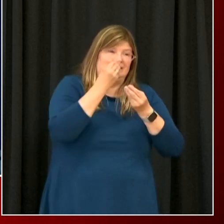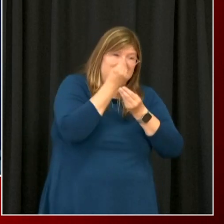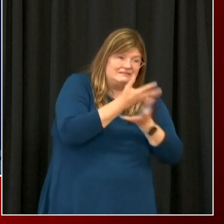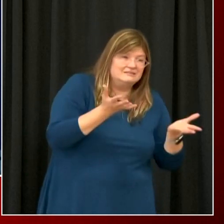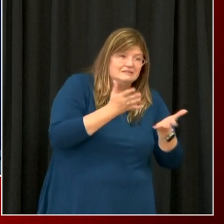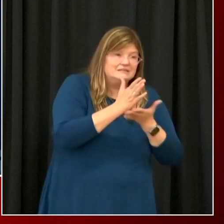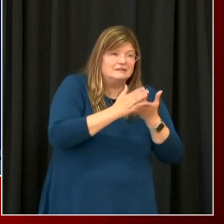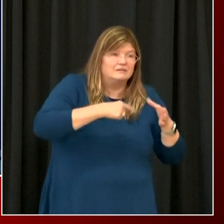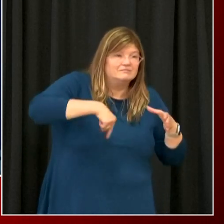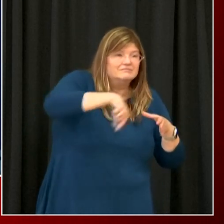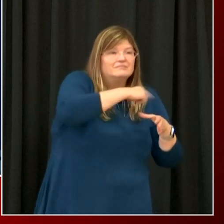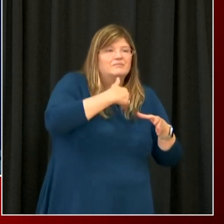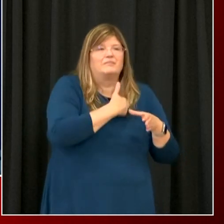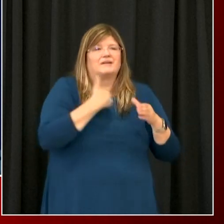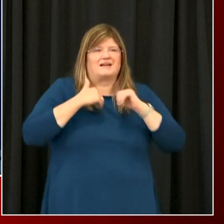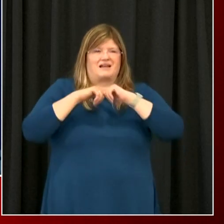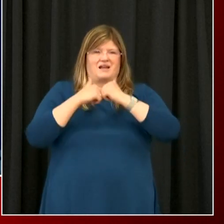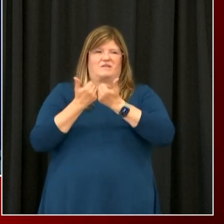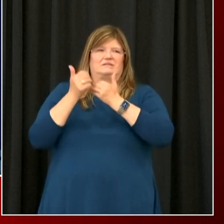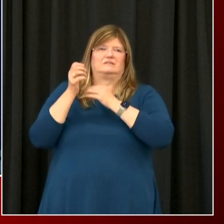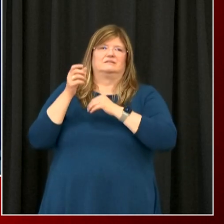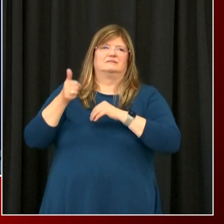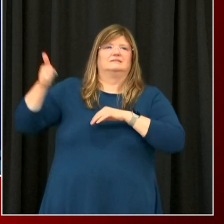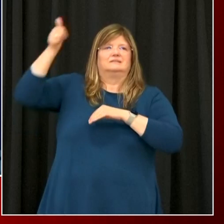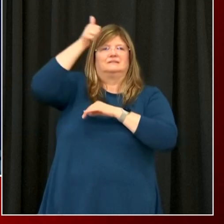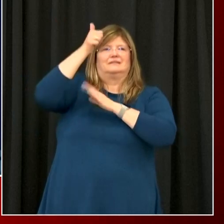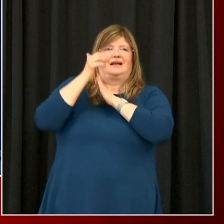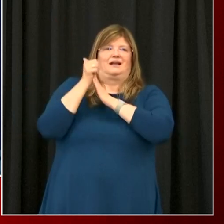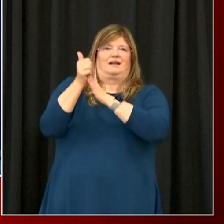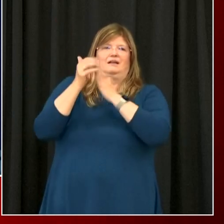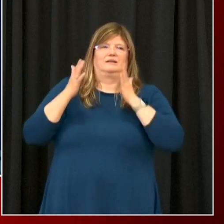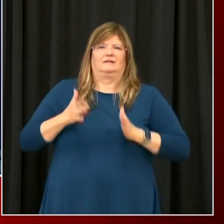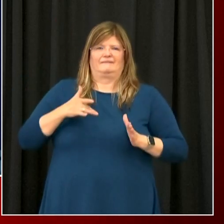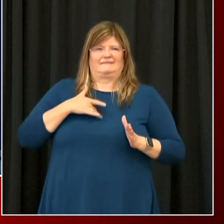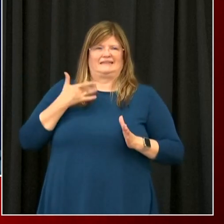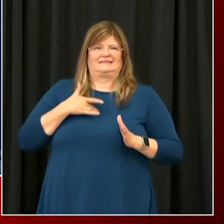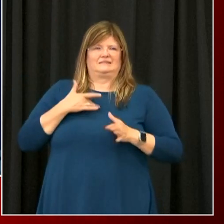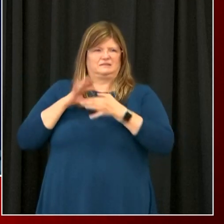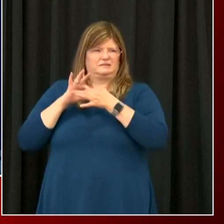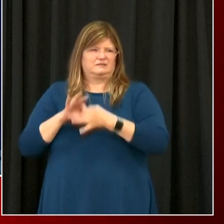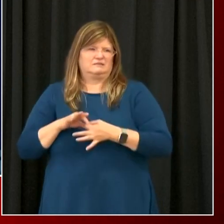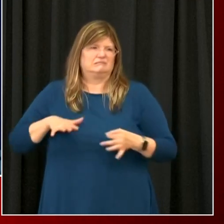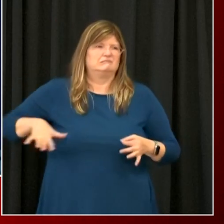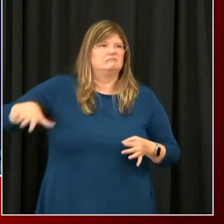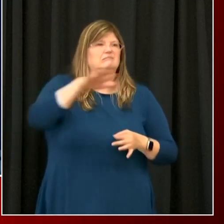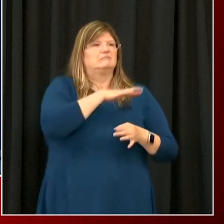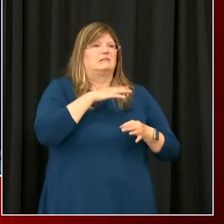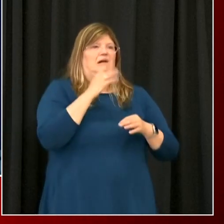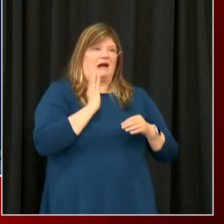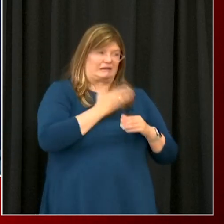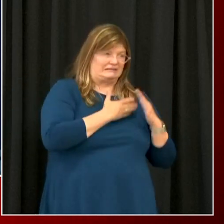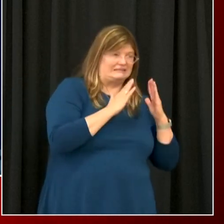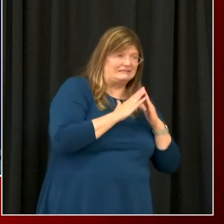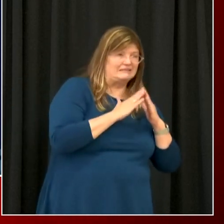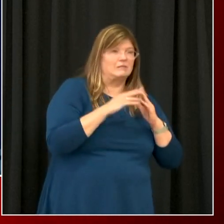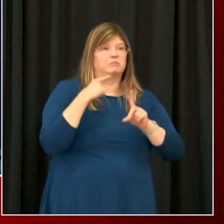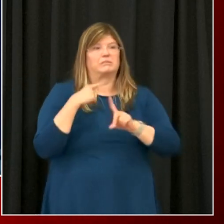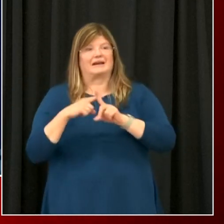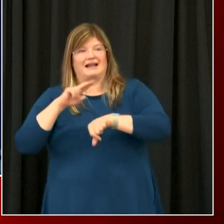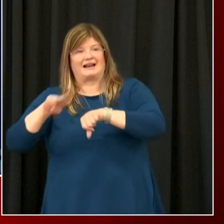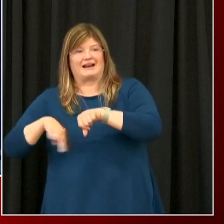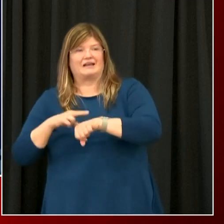leadership felt about the events that are occurring not only here in our city but across the country. So I don't want to talk about specific